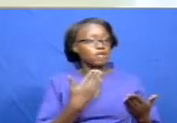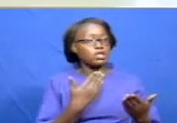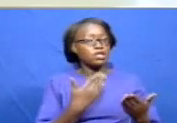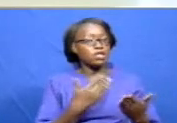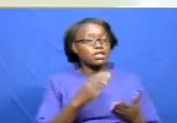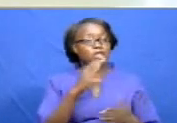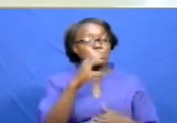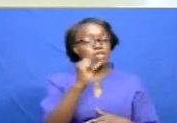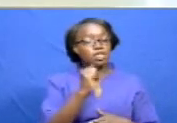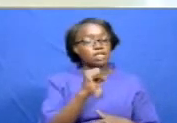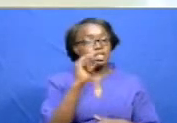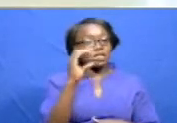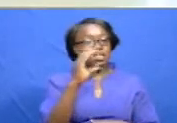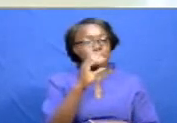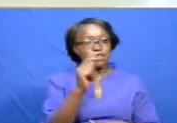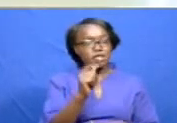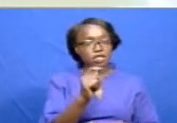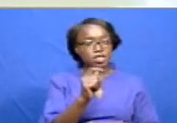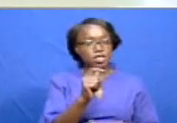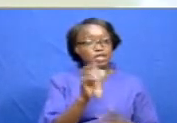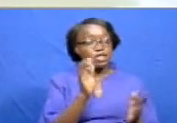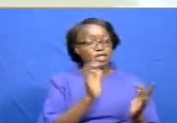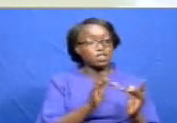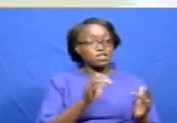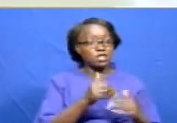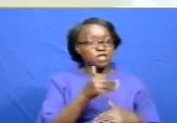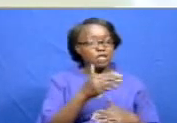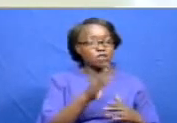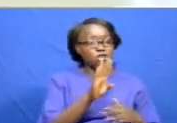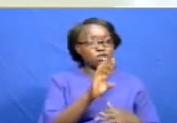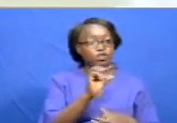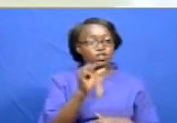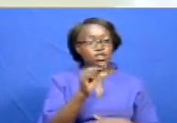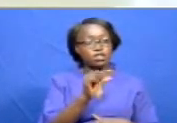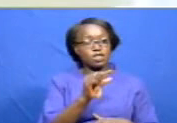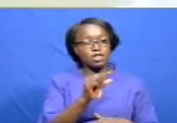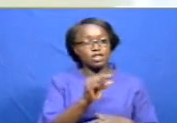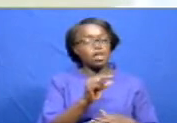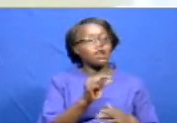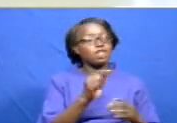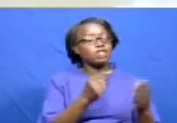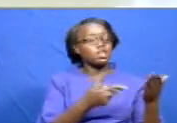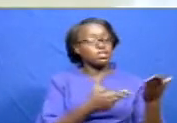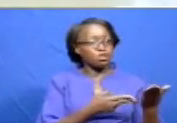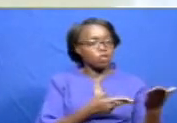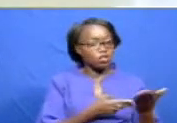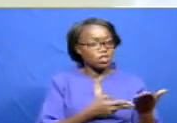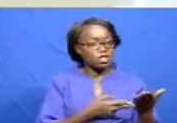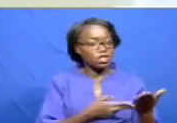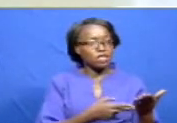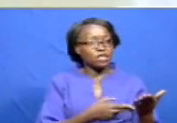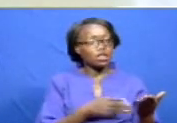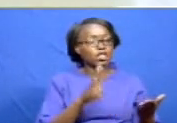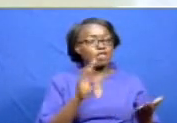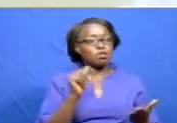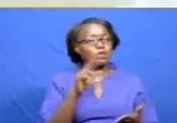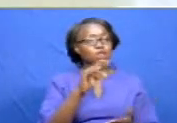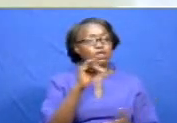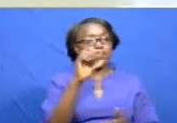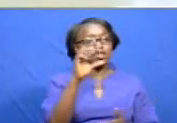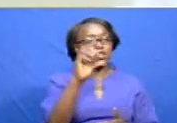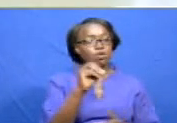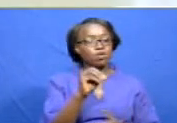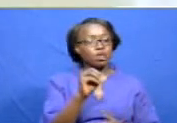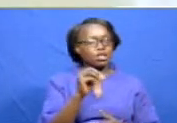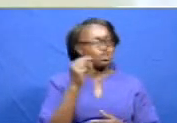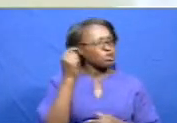ICT, Joe Mucheru, testing out the 4G prowess of the technology in Baringo. We are